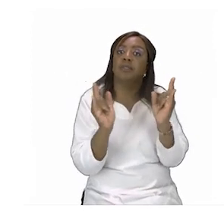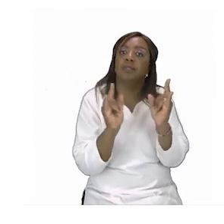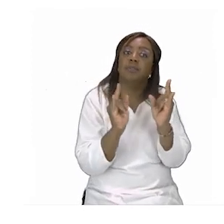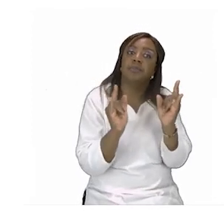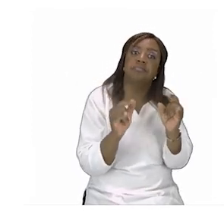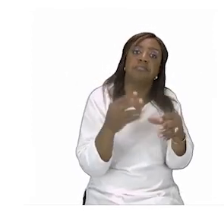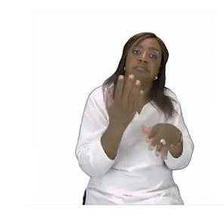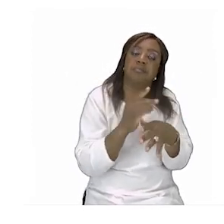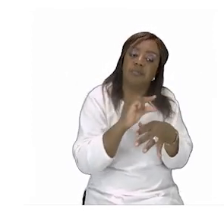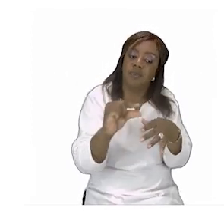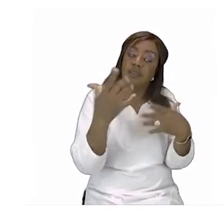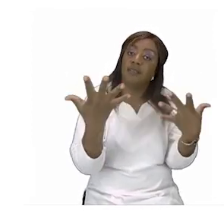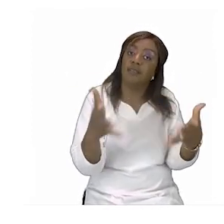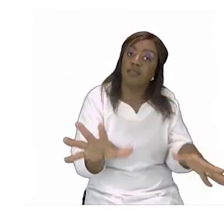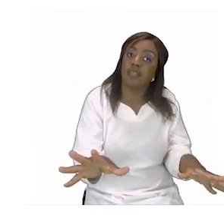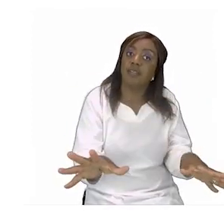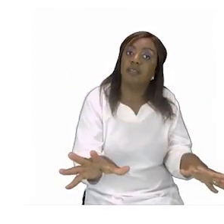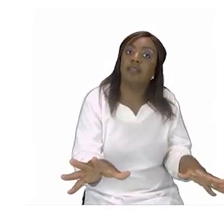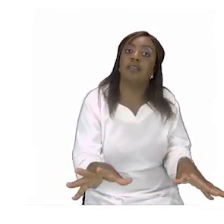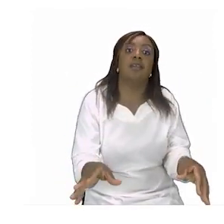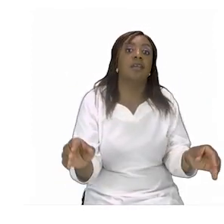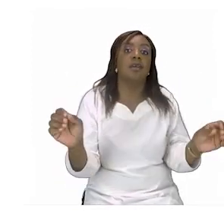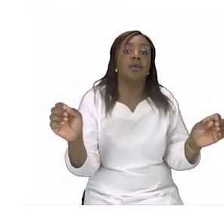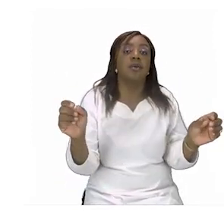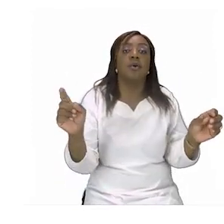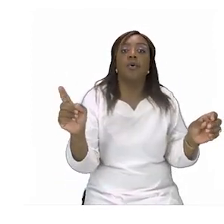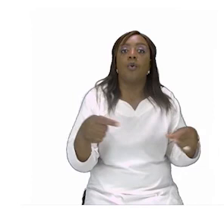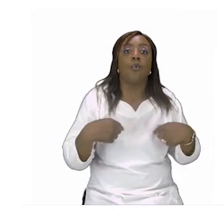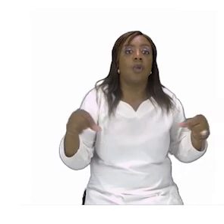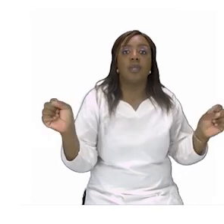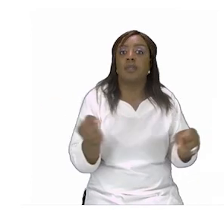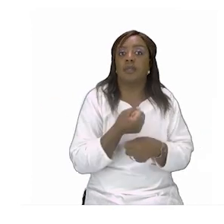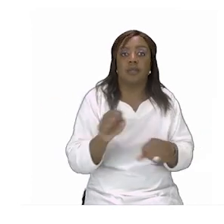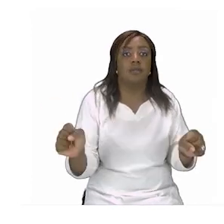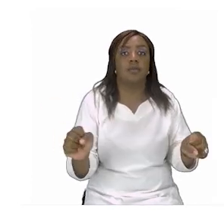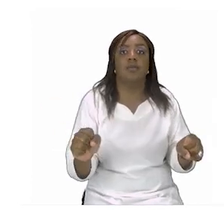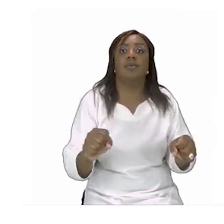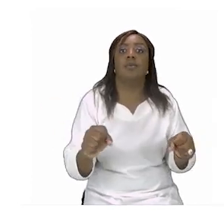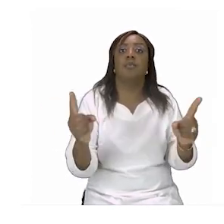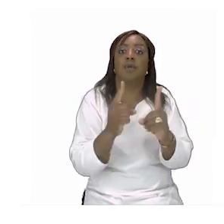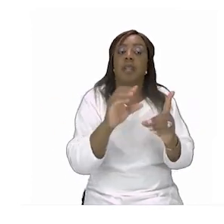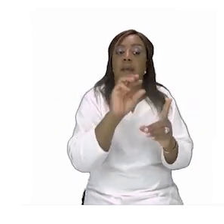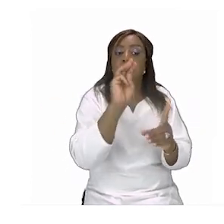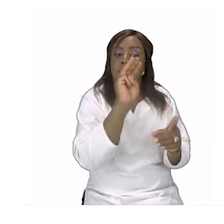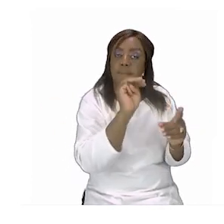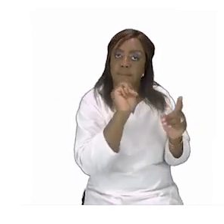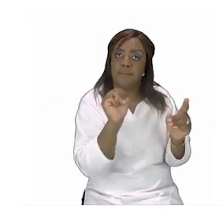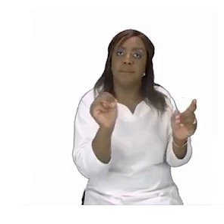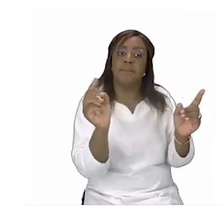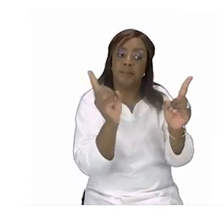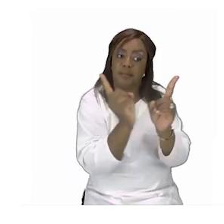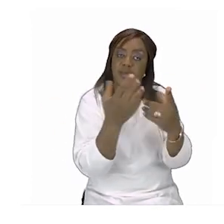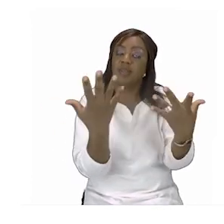soccer because that was the second word we used. And we cannot use the word meets because that was